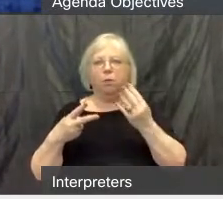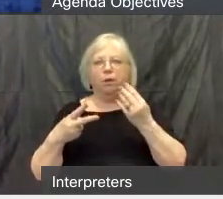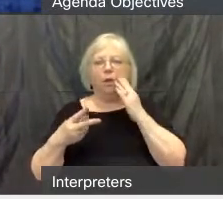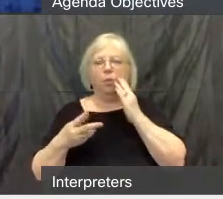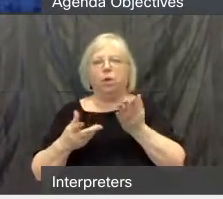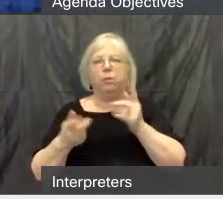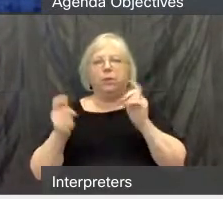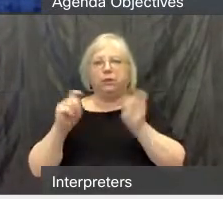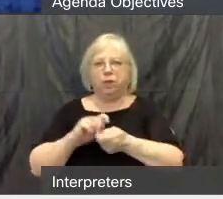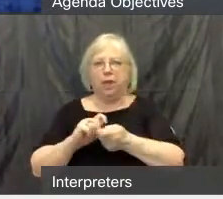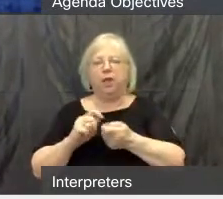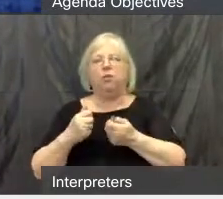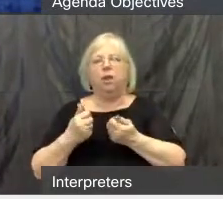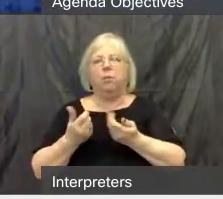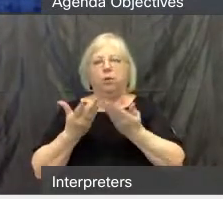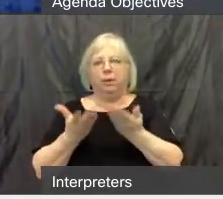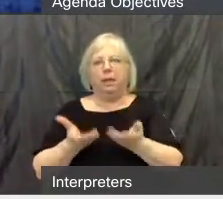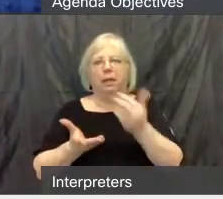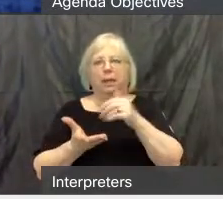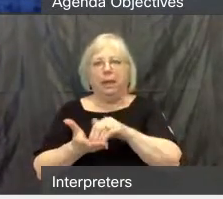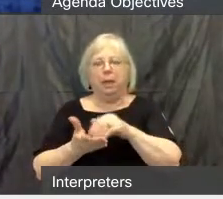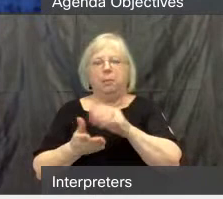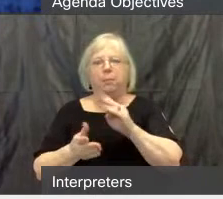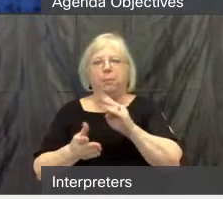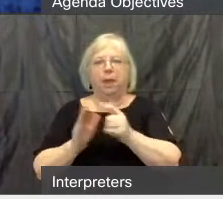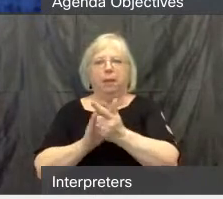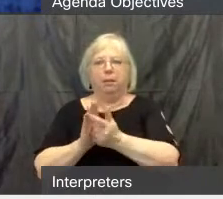by City Attorney Carpenter.